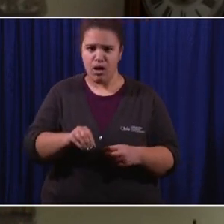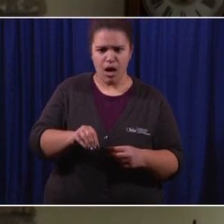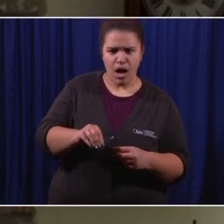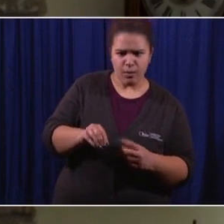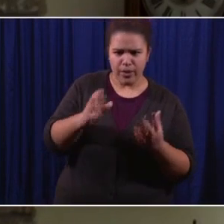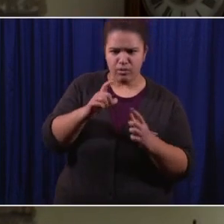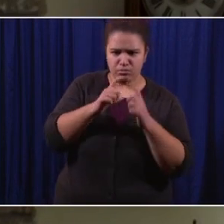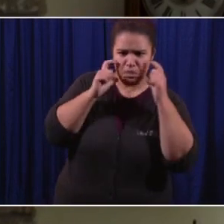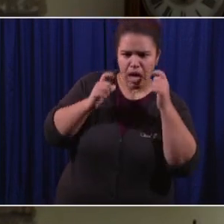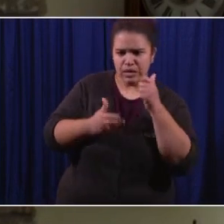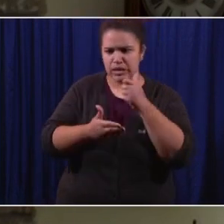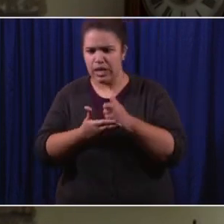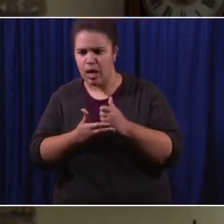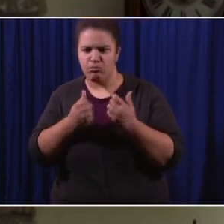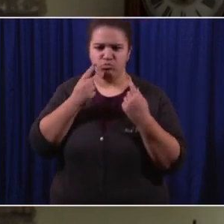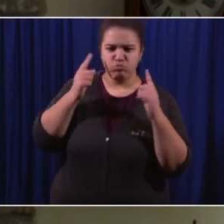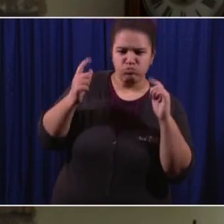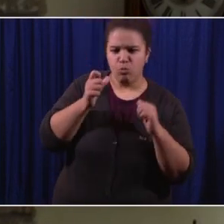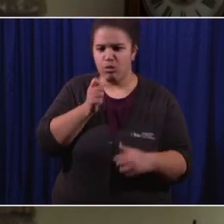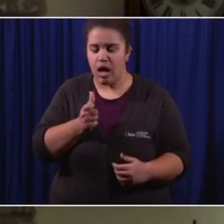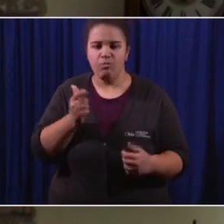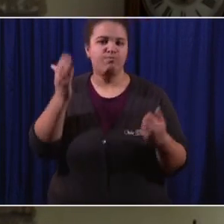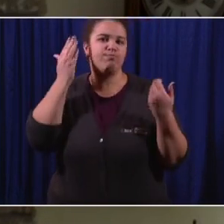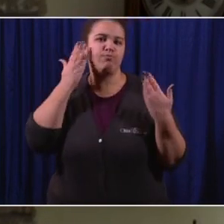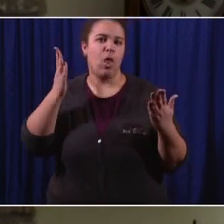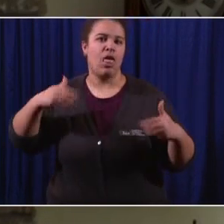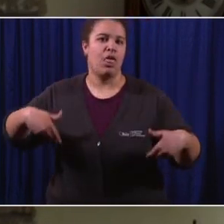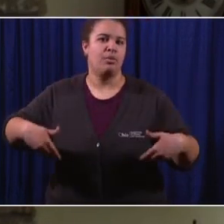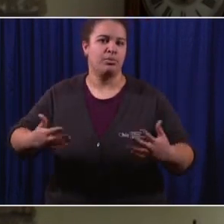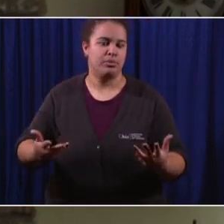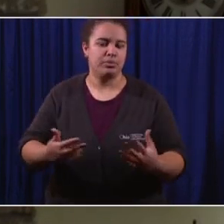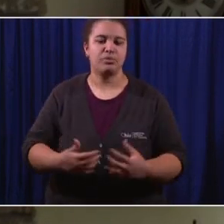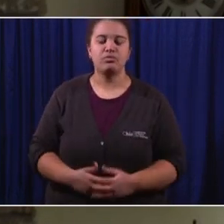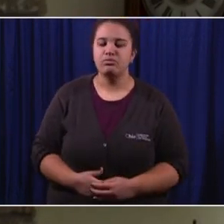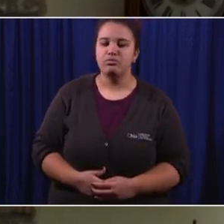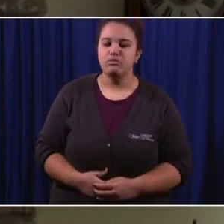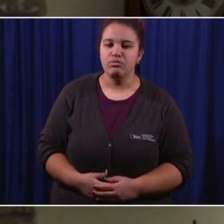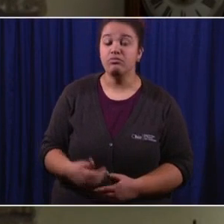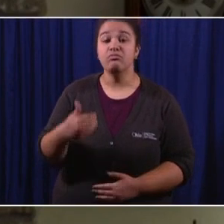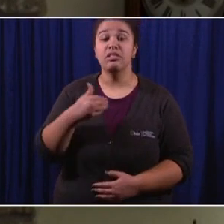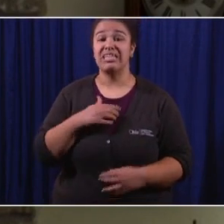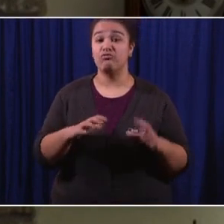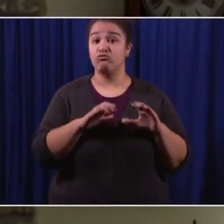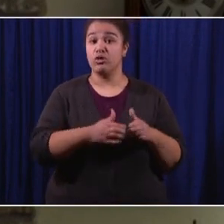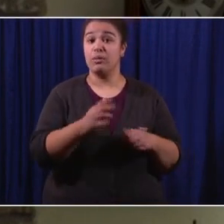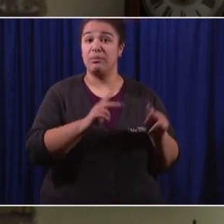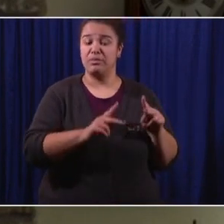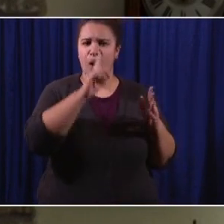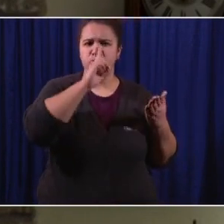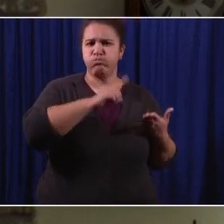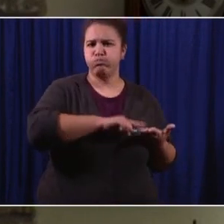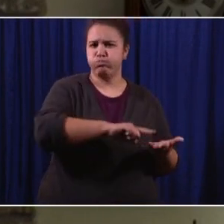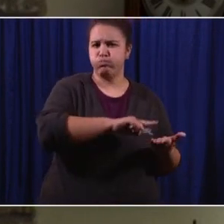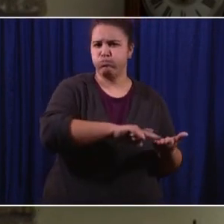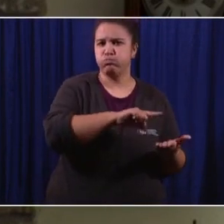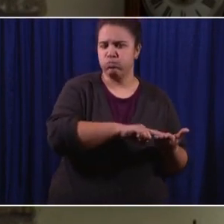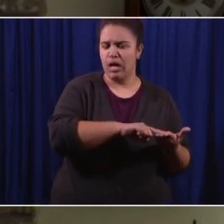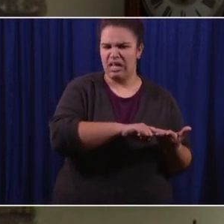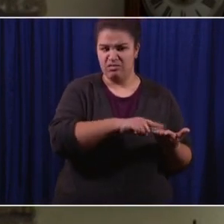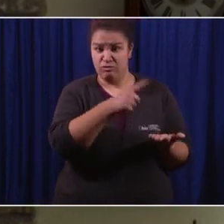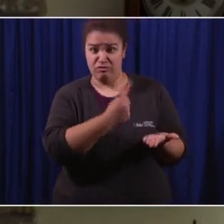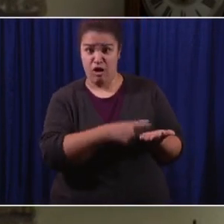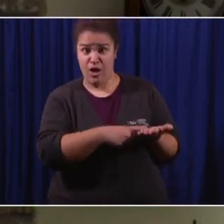at, I have a working group, and we've not talked about this, I don't think, but I put a working group together